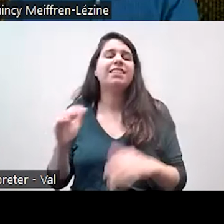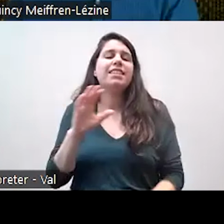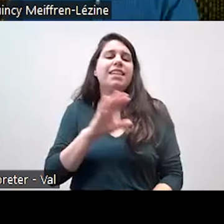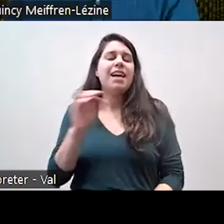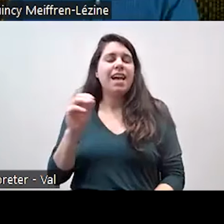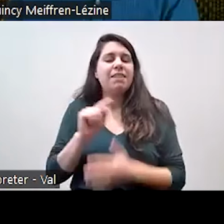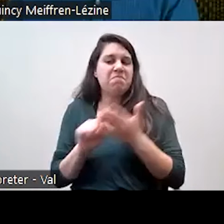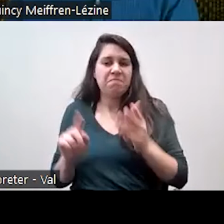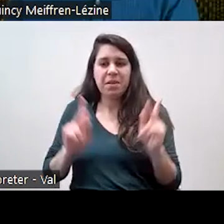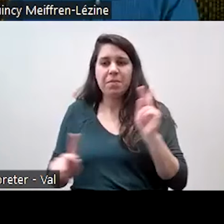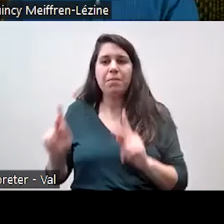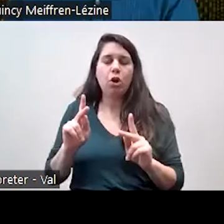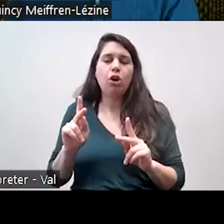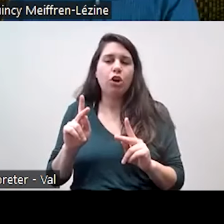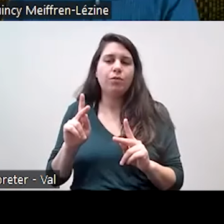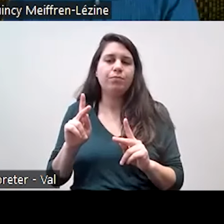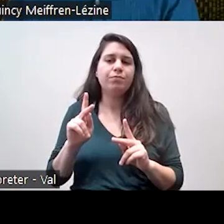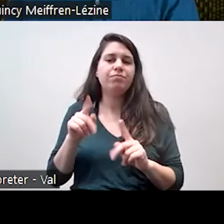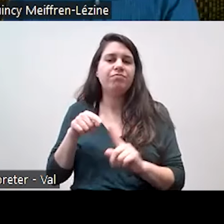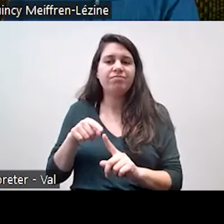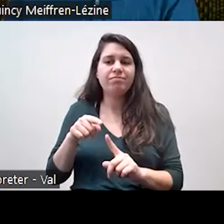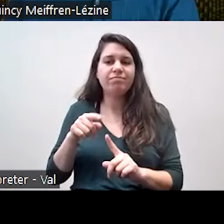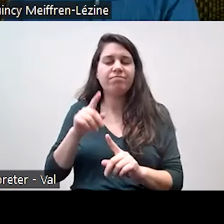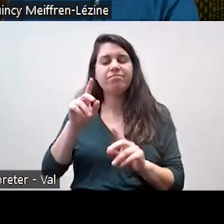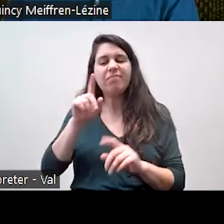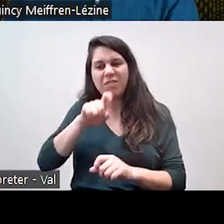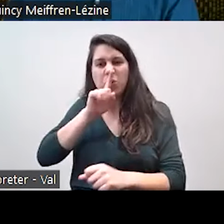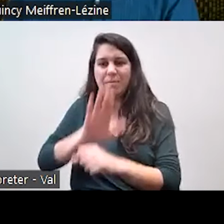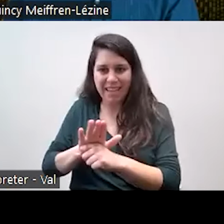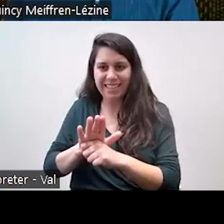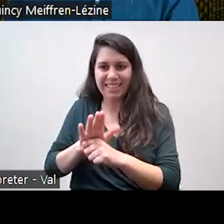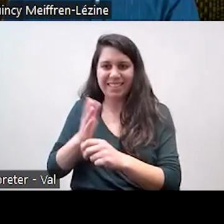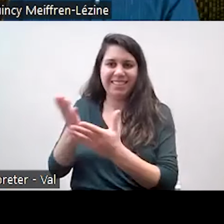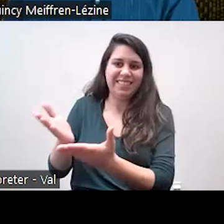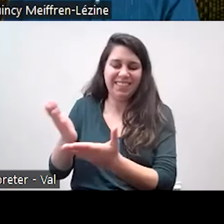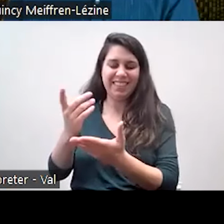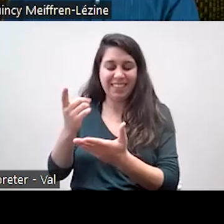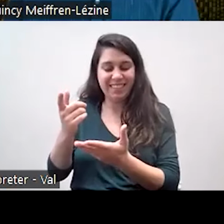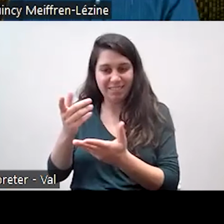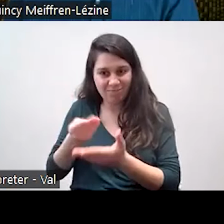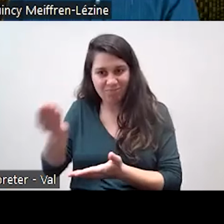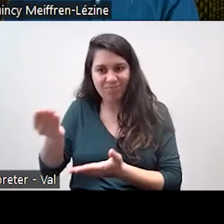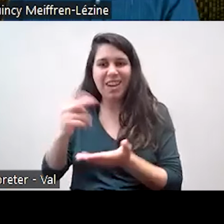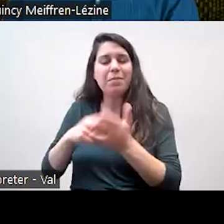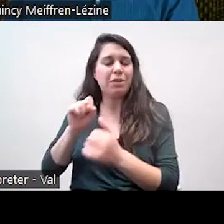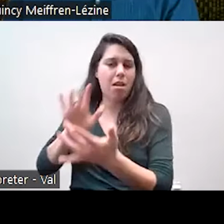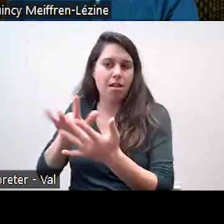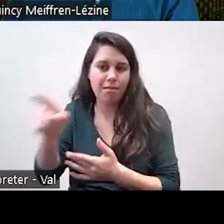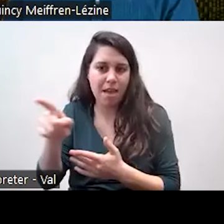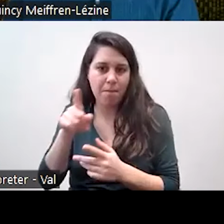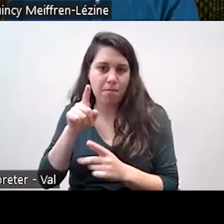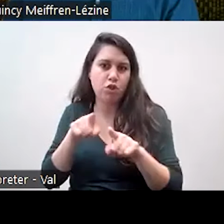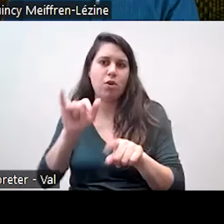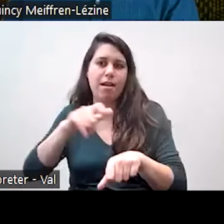be in that range of making a commitment to somebody. And then there's professionals or agencies